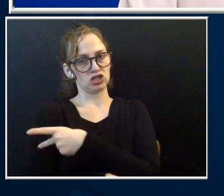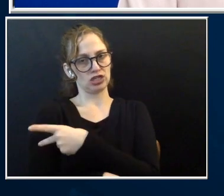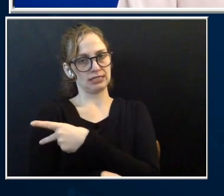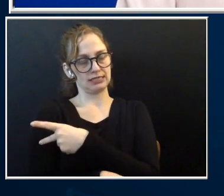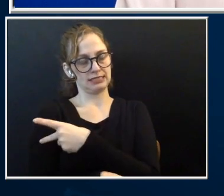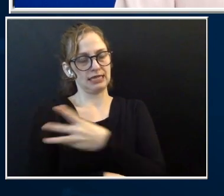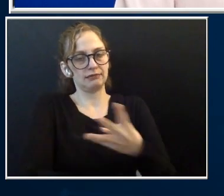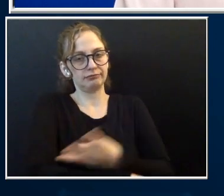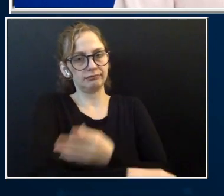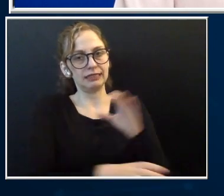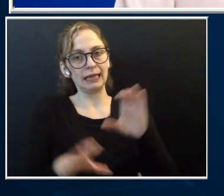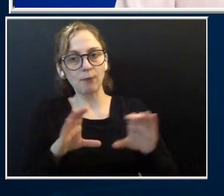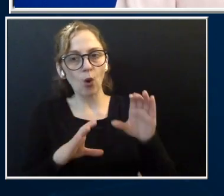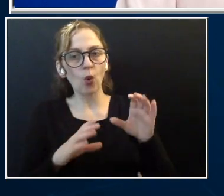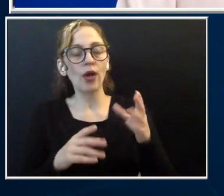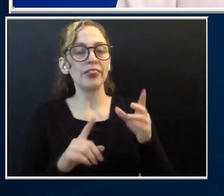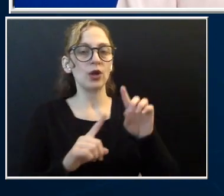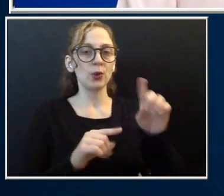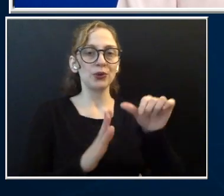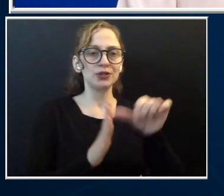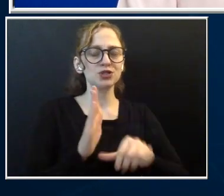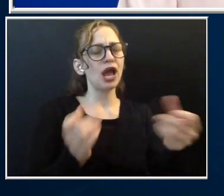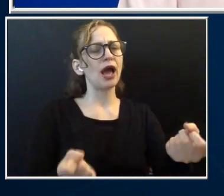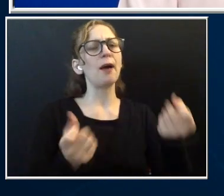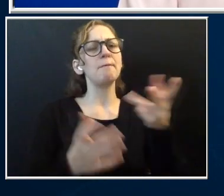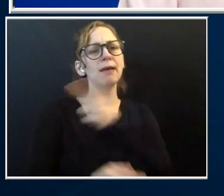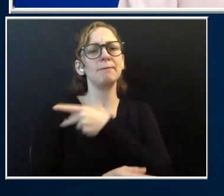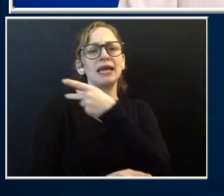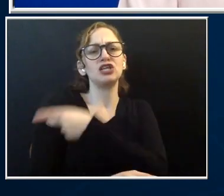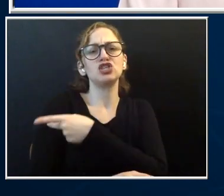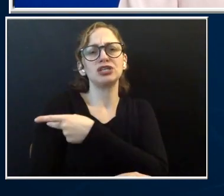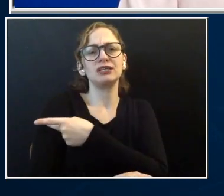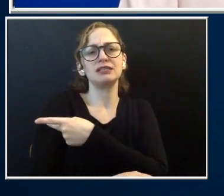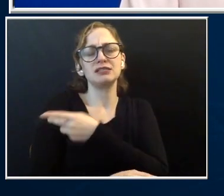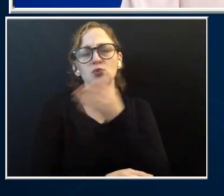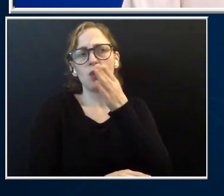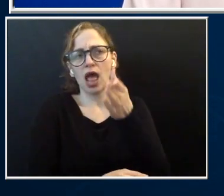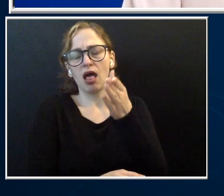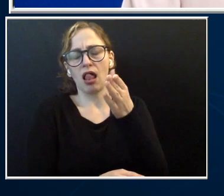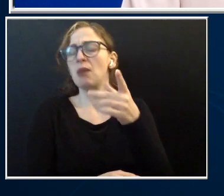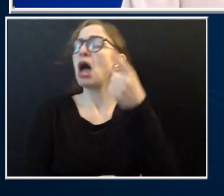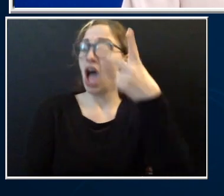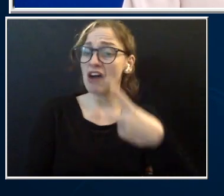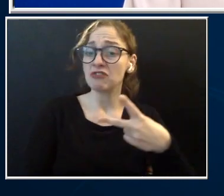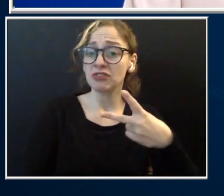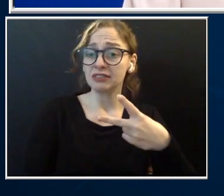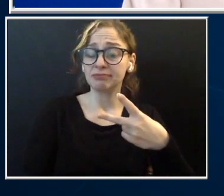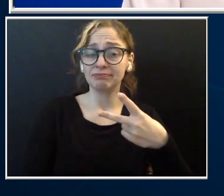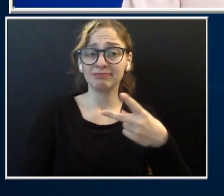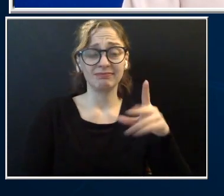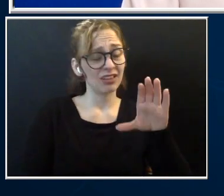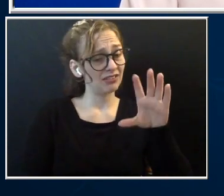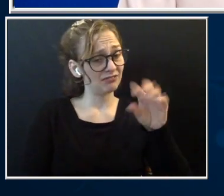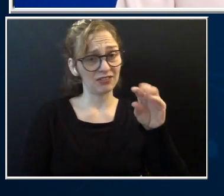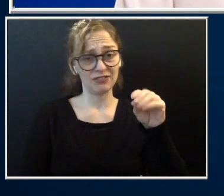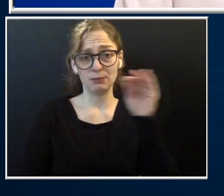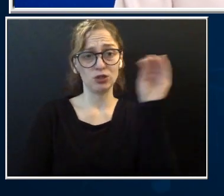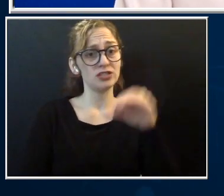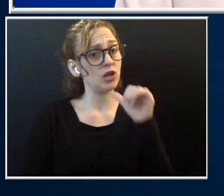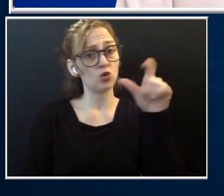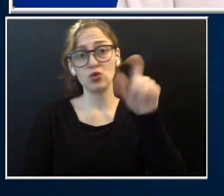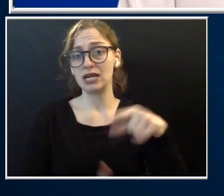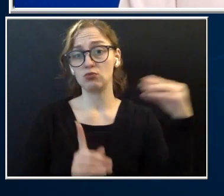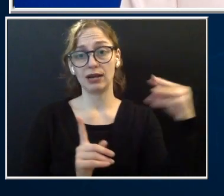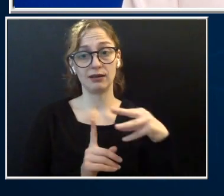say are going to be in a position that they're going to have had their lymph nodes cleared of Half cancer? of them. That's really good 50% of them will no longer need radiation. Well, you know, and